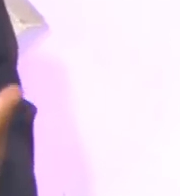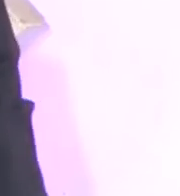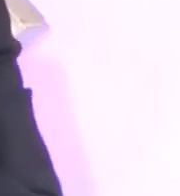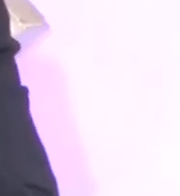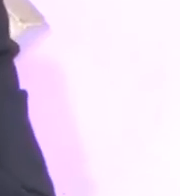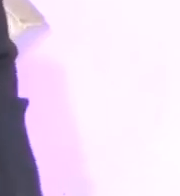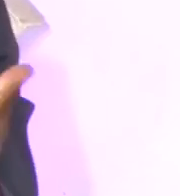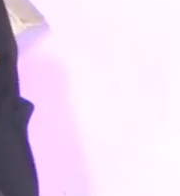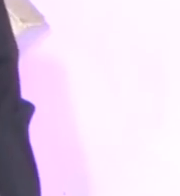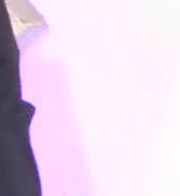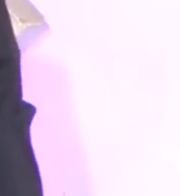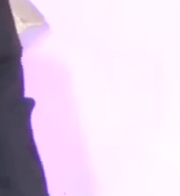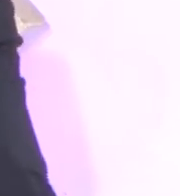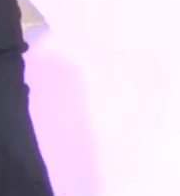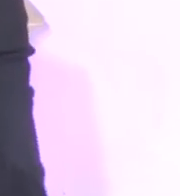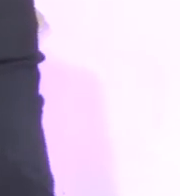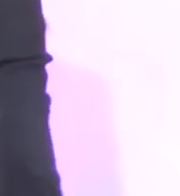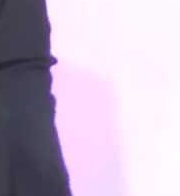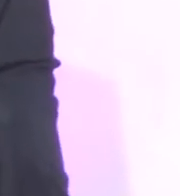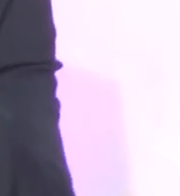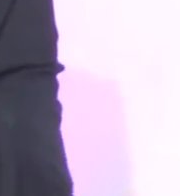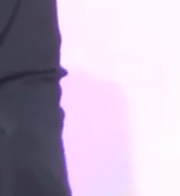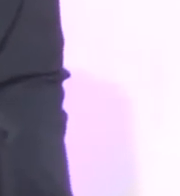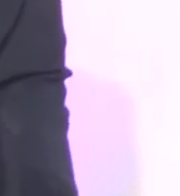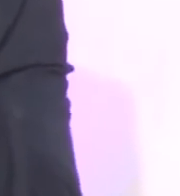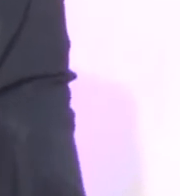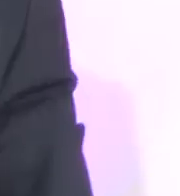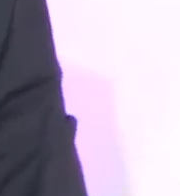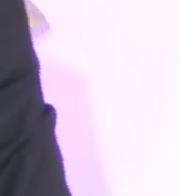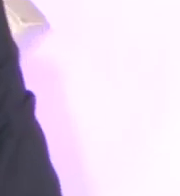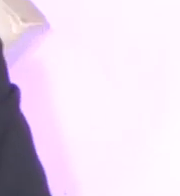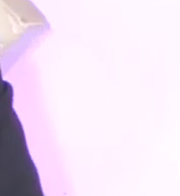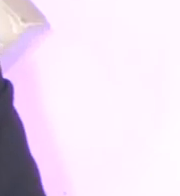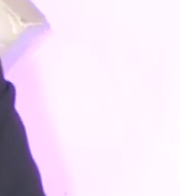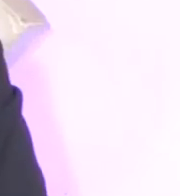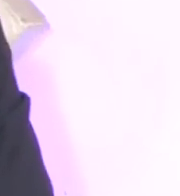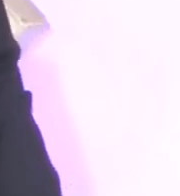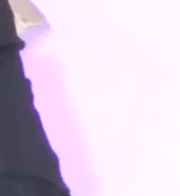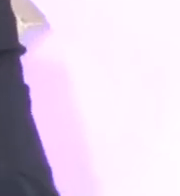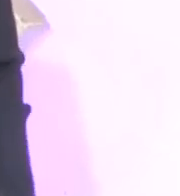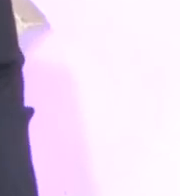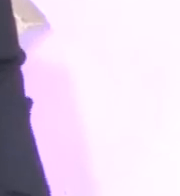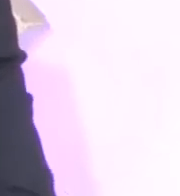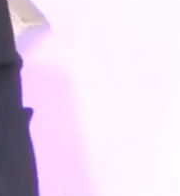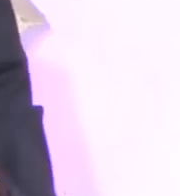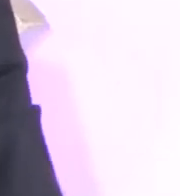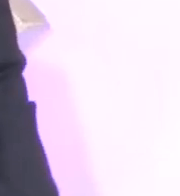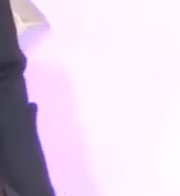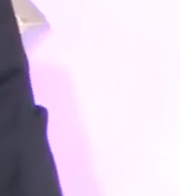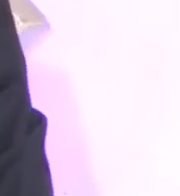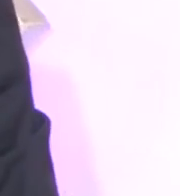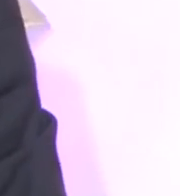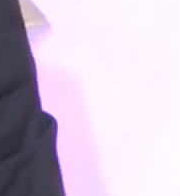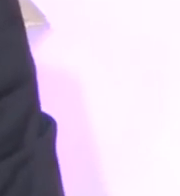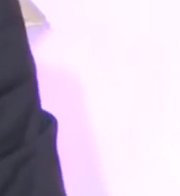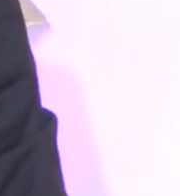send a message and say, this could be rectified, but focus on God because God wants to speak to you. So don't allow yourself to be distracted